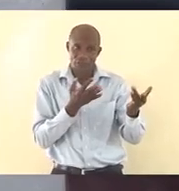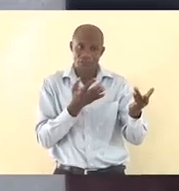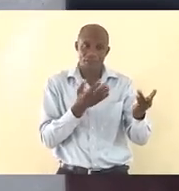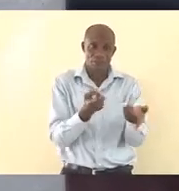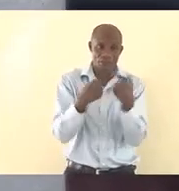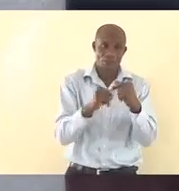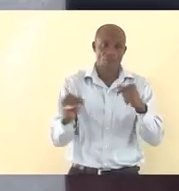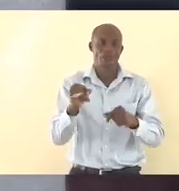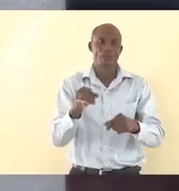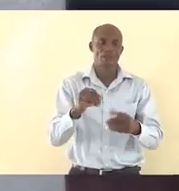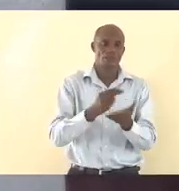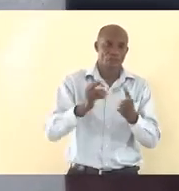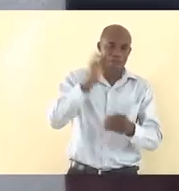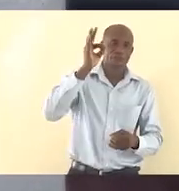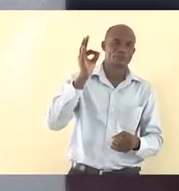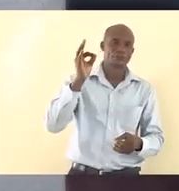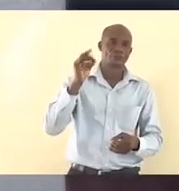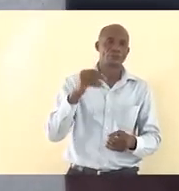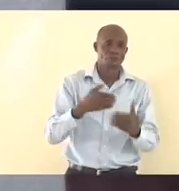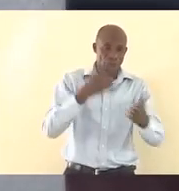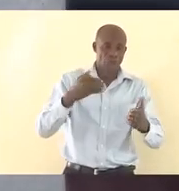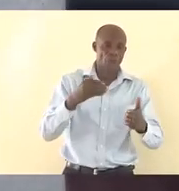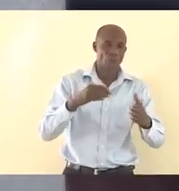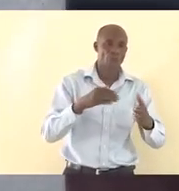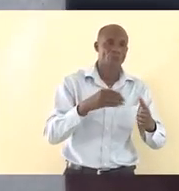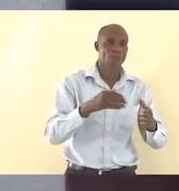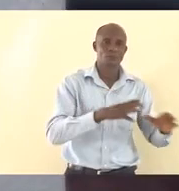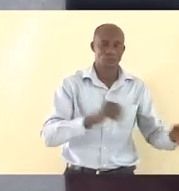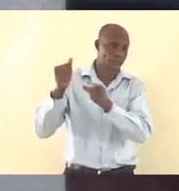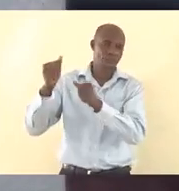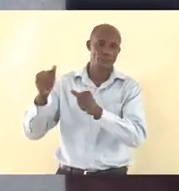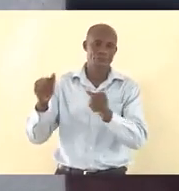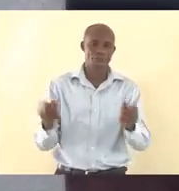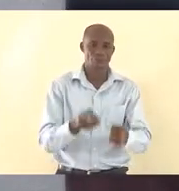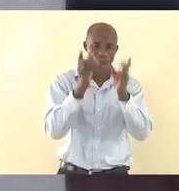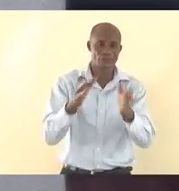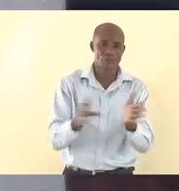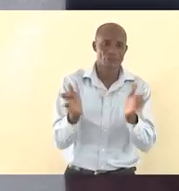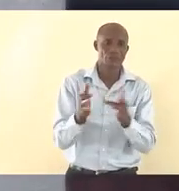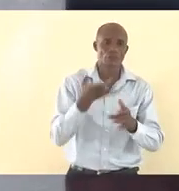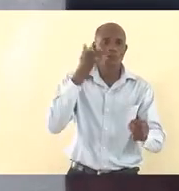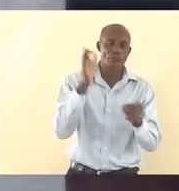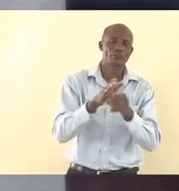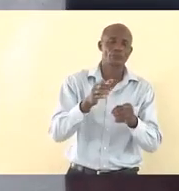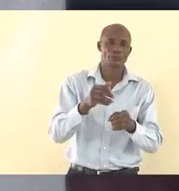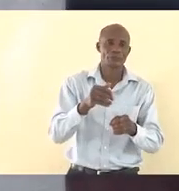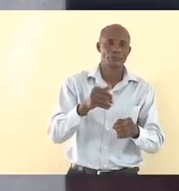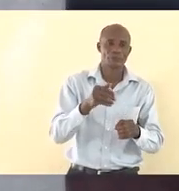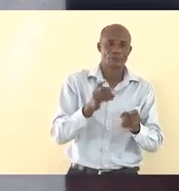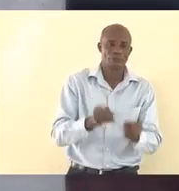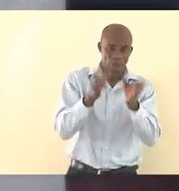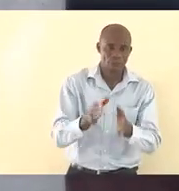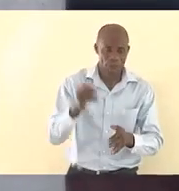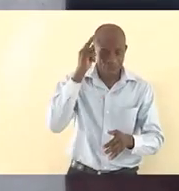we recall that before leaving his disciples to return to the Father, Jesus assured his disciples that he will not leave